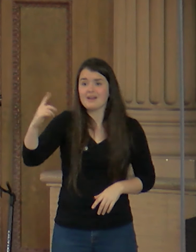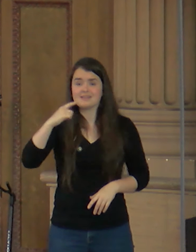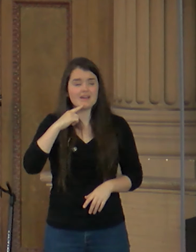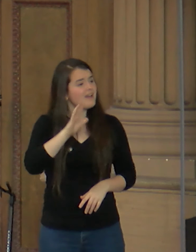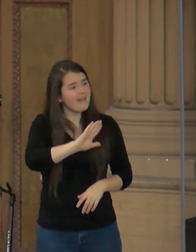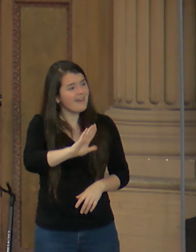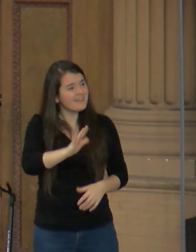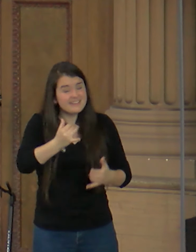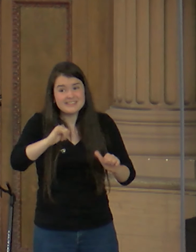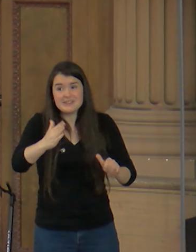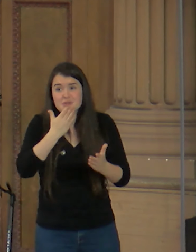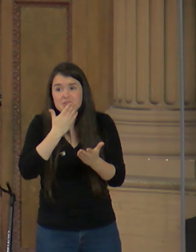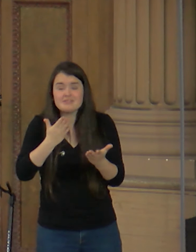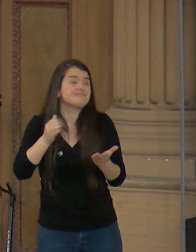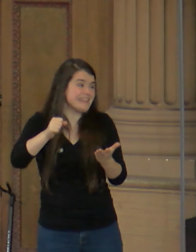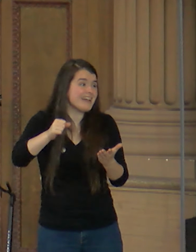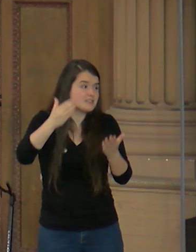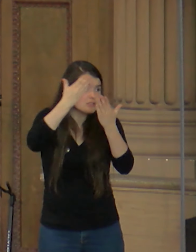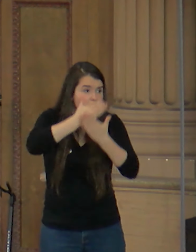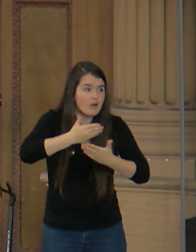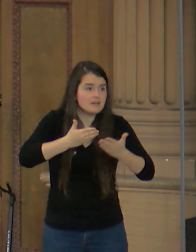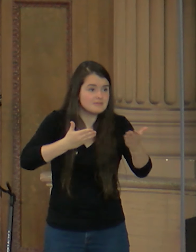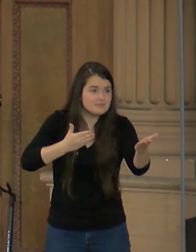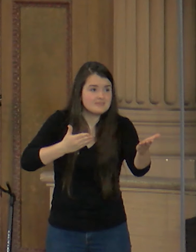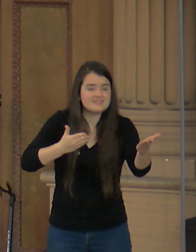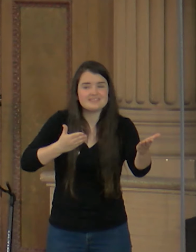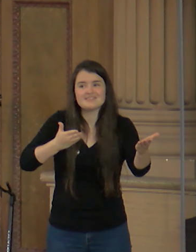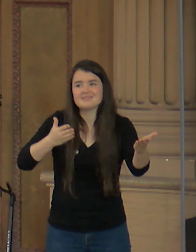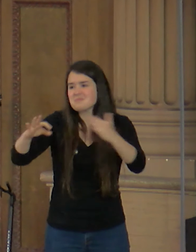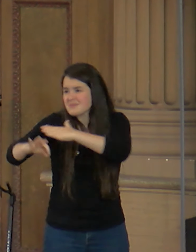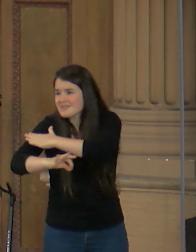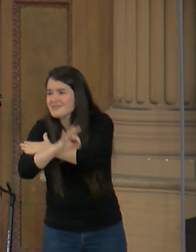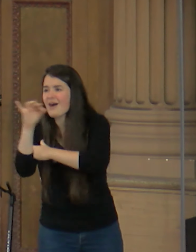darkness, but there's also dawn.